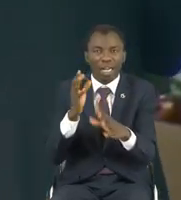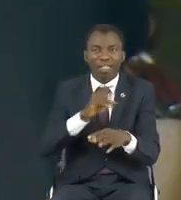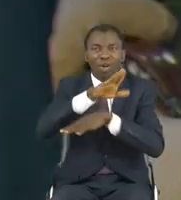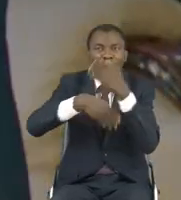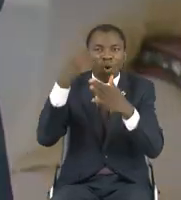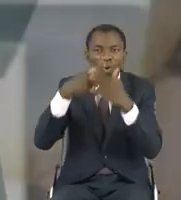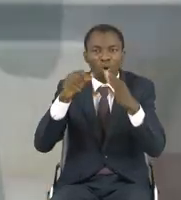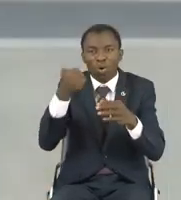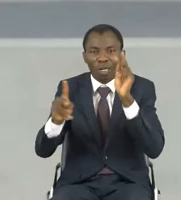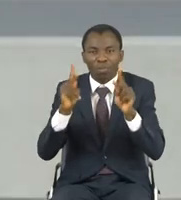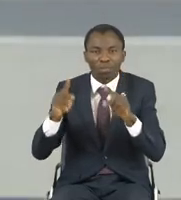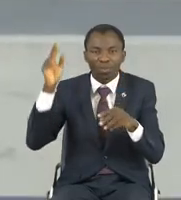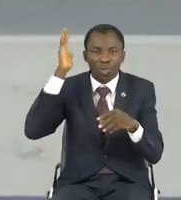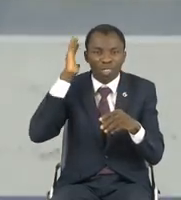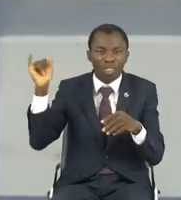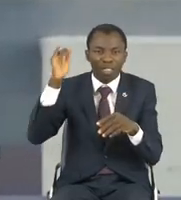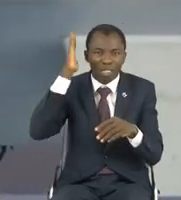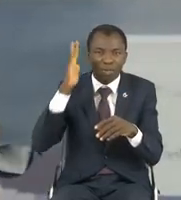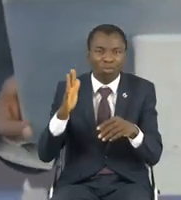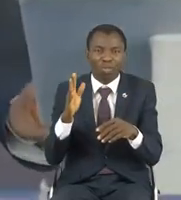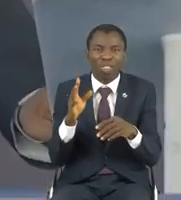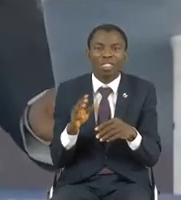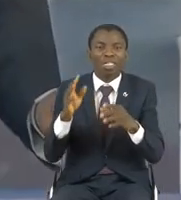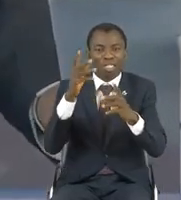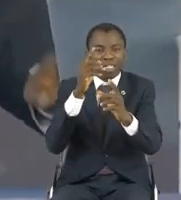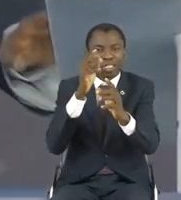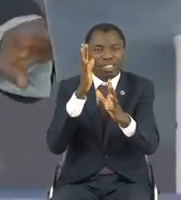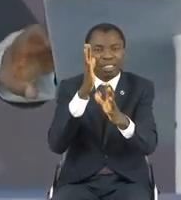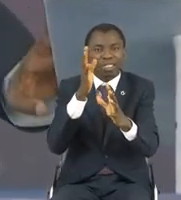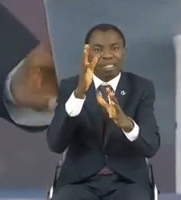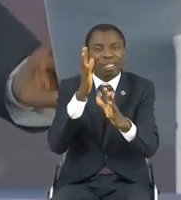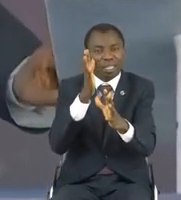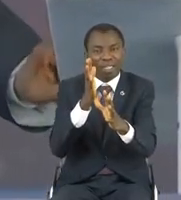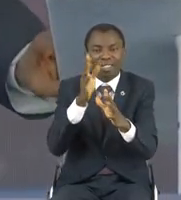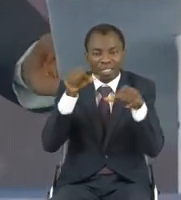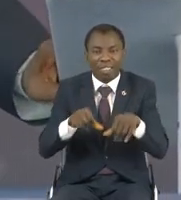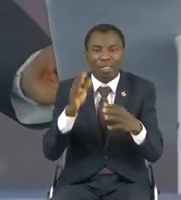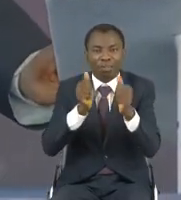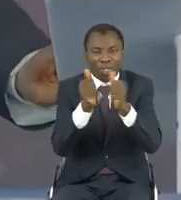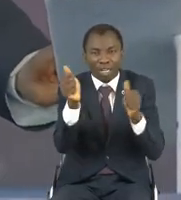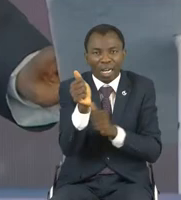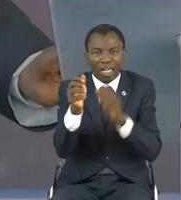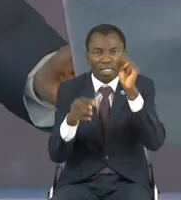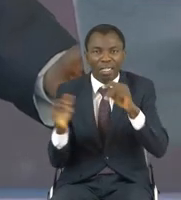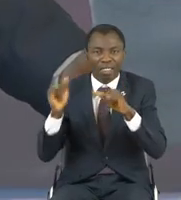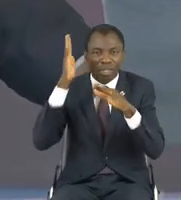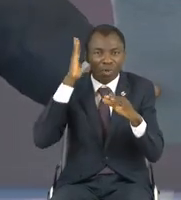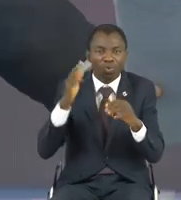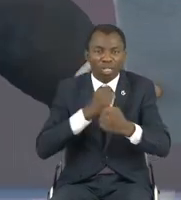other people queuing up behind them, you love the Lord